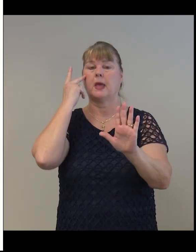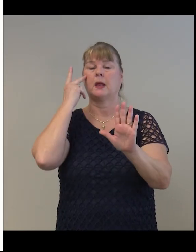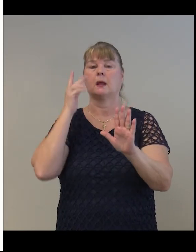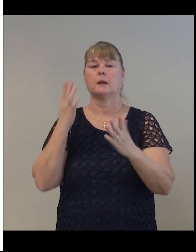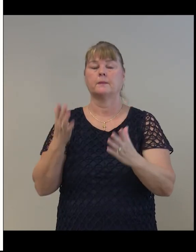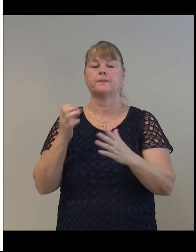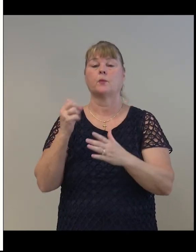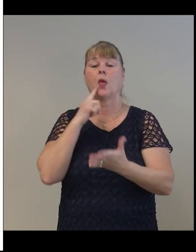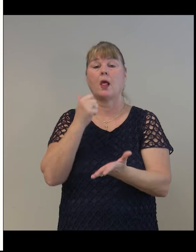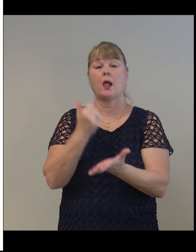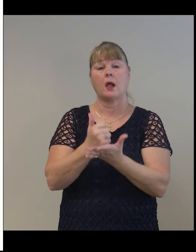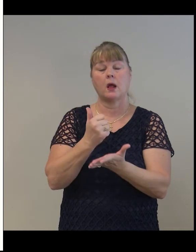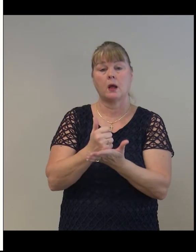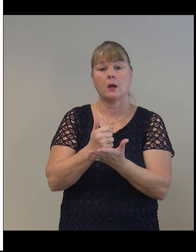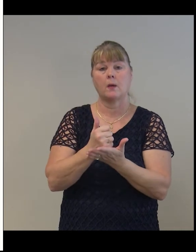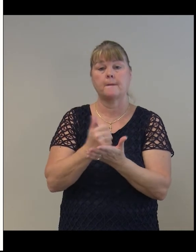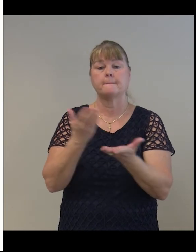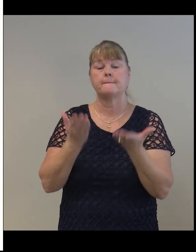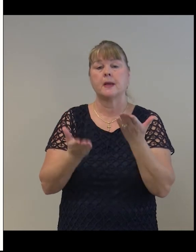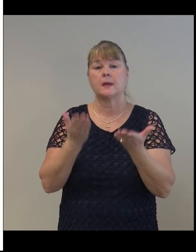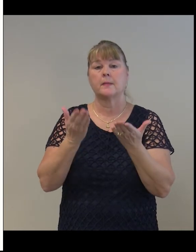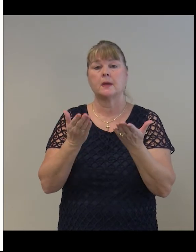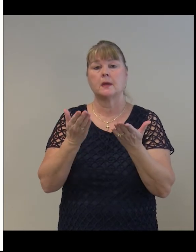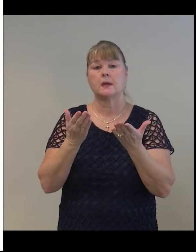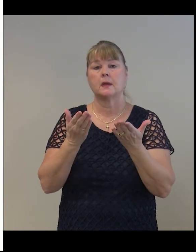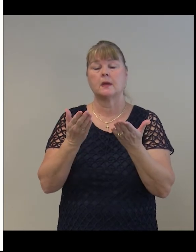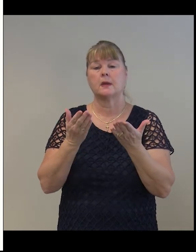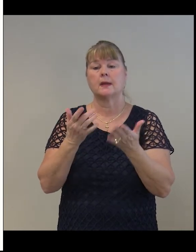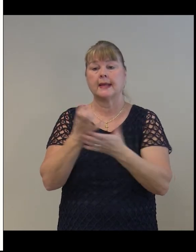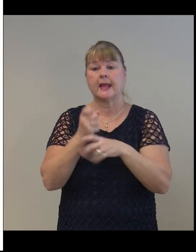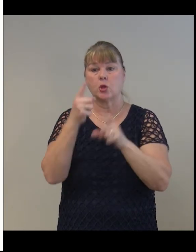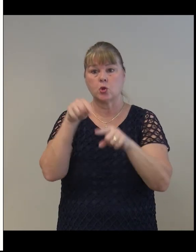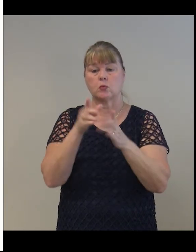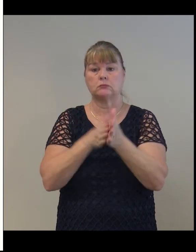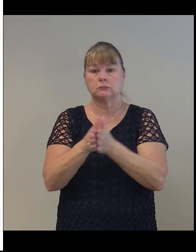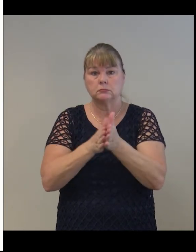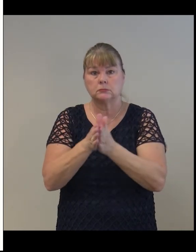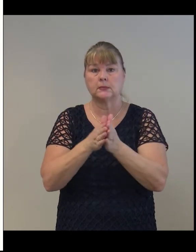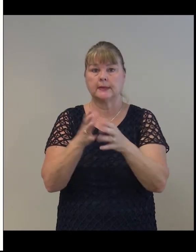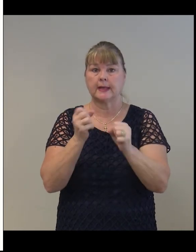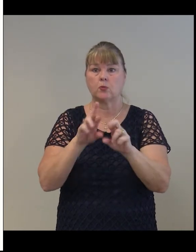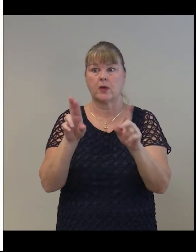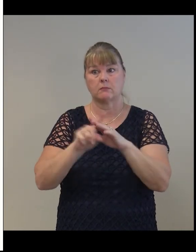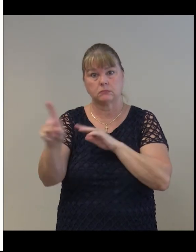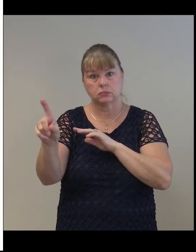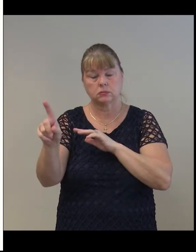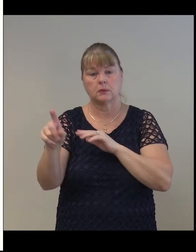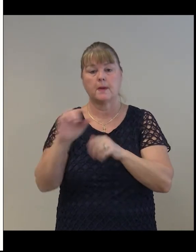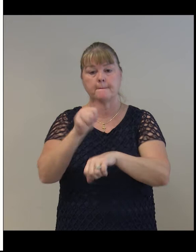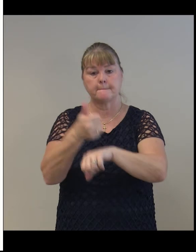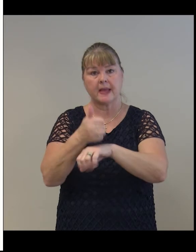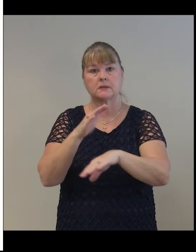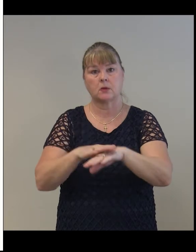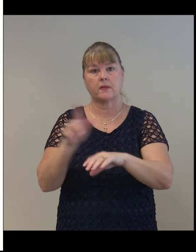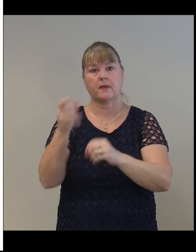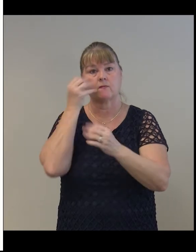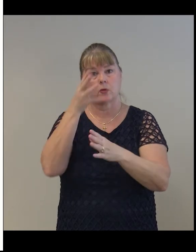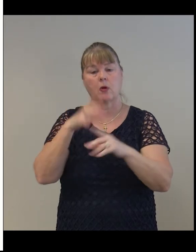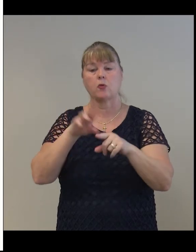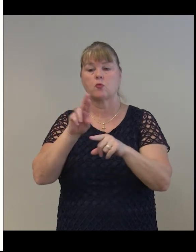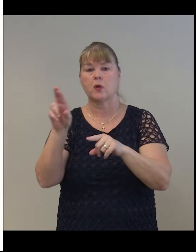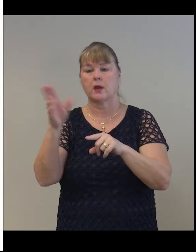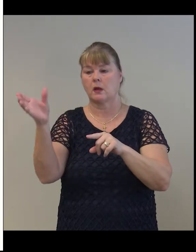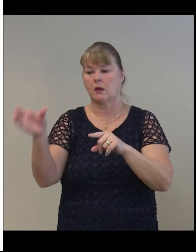panic. This will help maybe light a fire underneath of you to get ready to go based on the information on